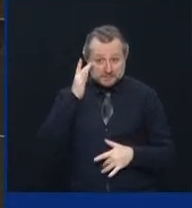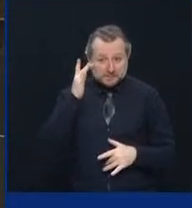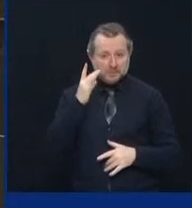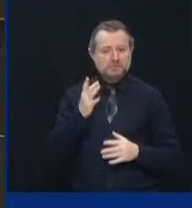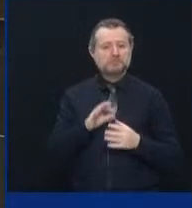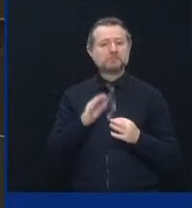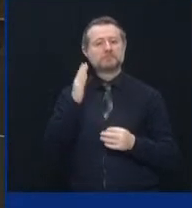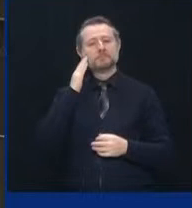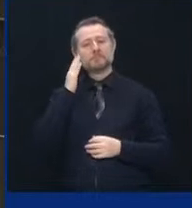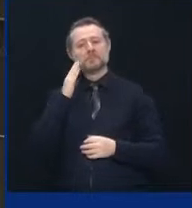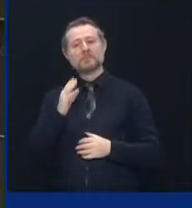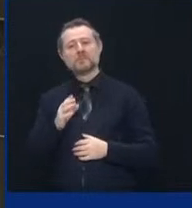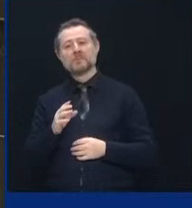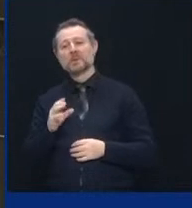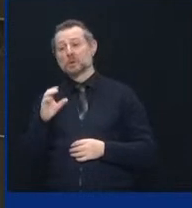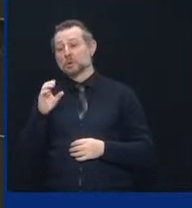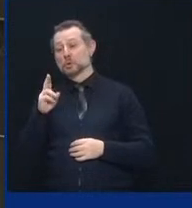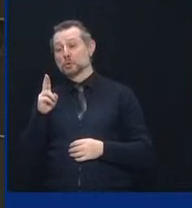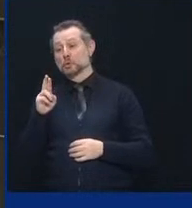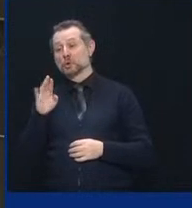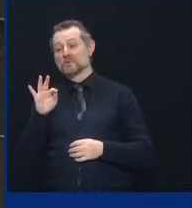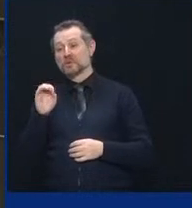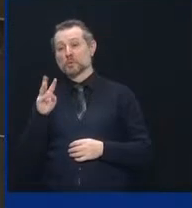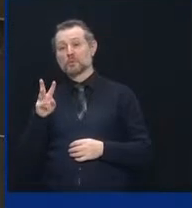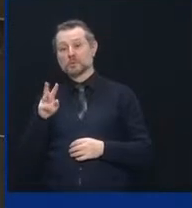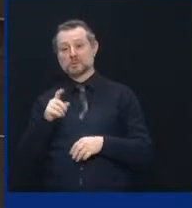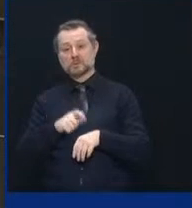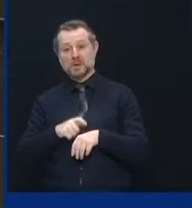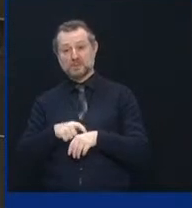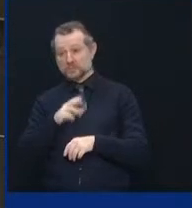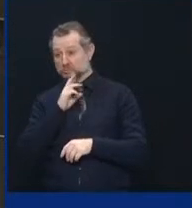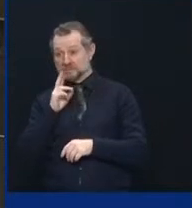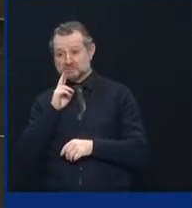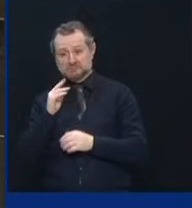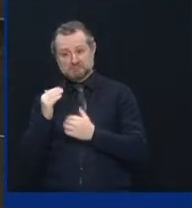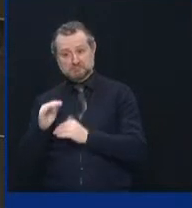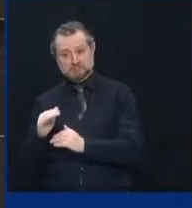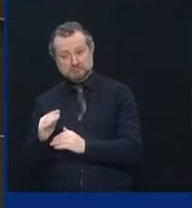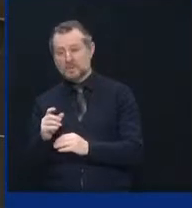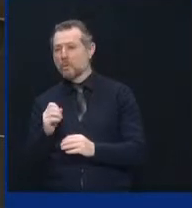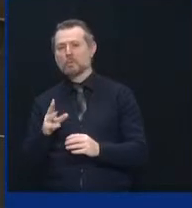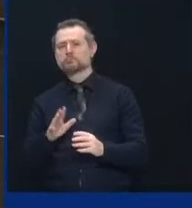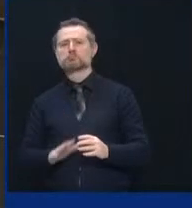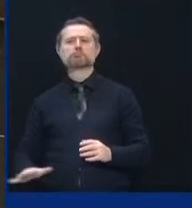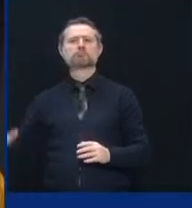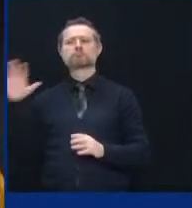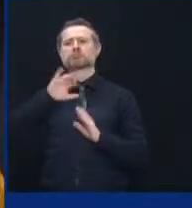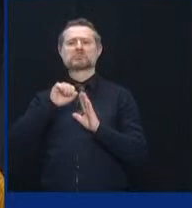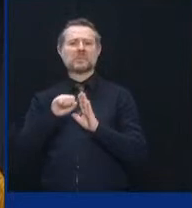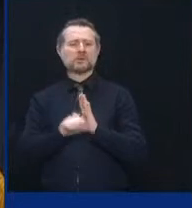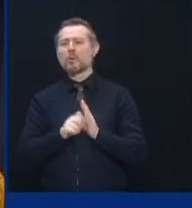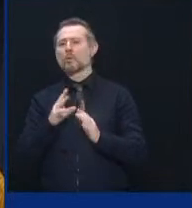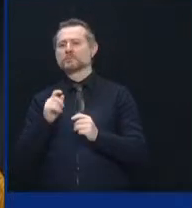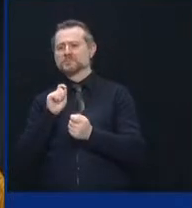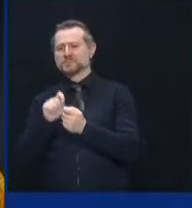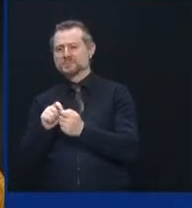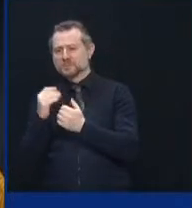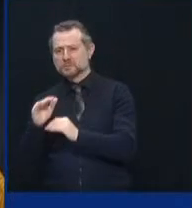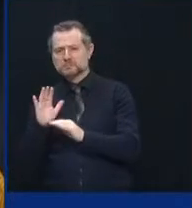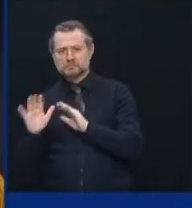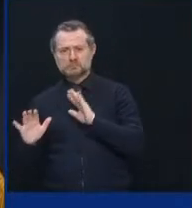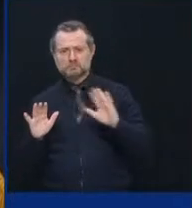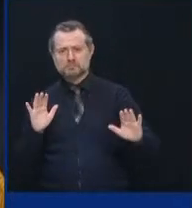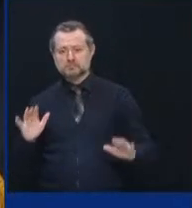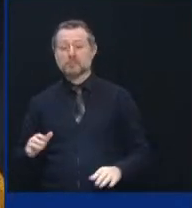to restaurants across the state, in or out of a zone. Are there any other restrictions? Yeah. Let me ask Garrett,